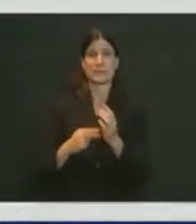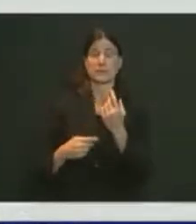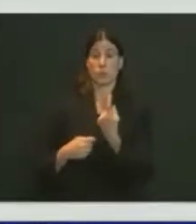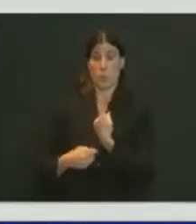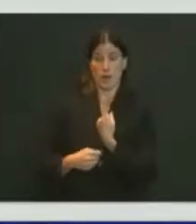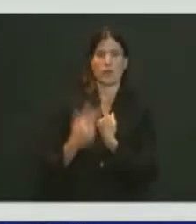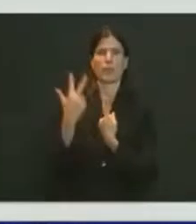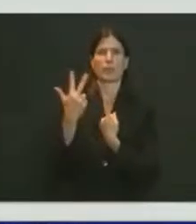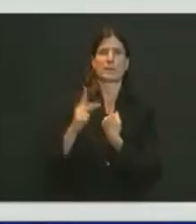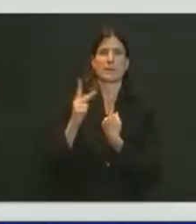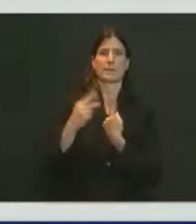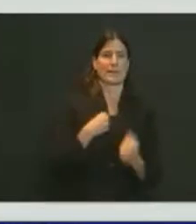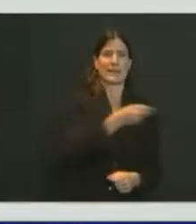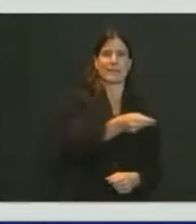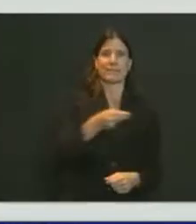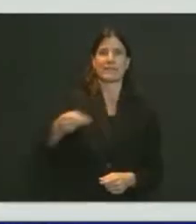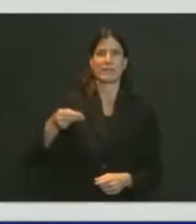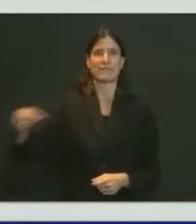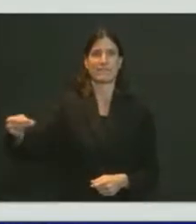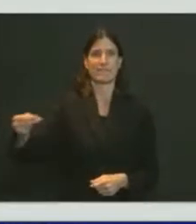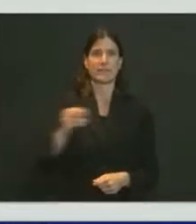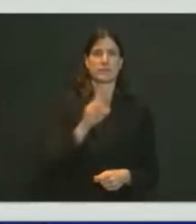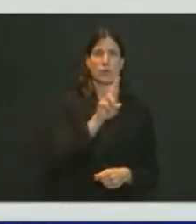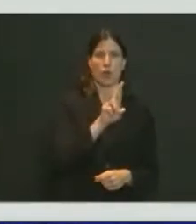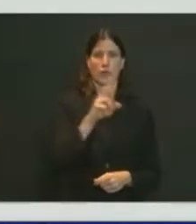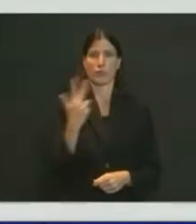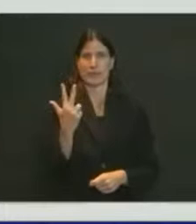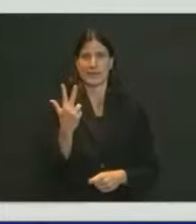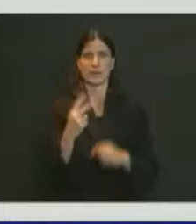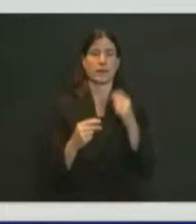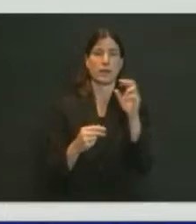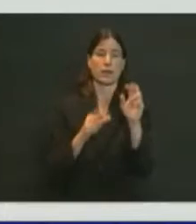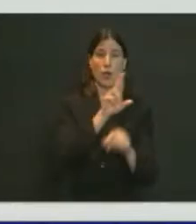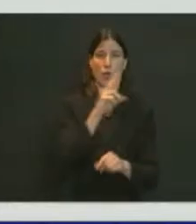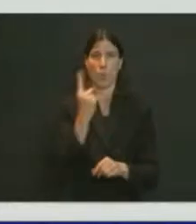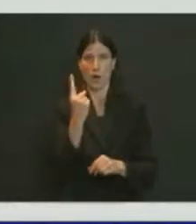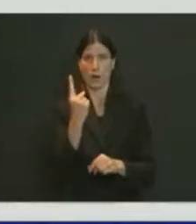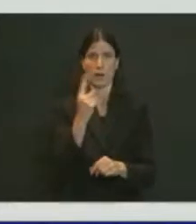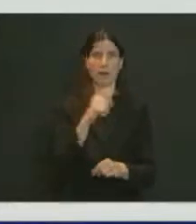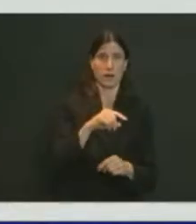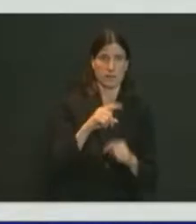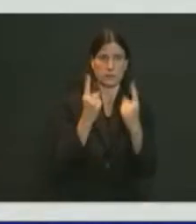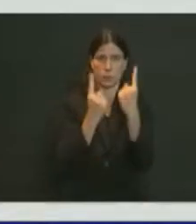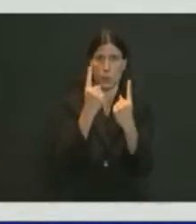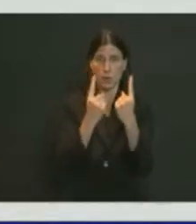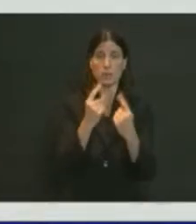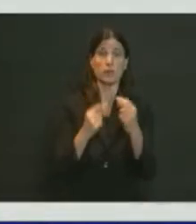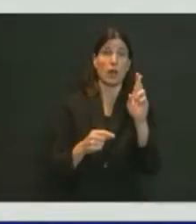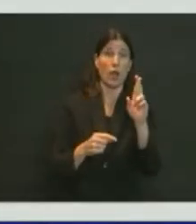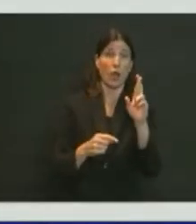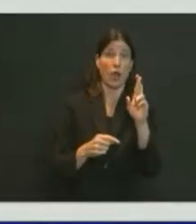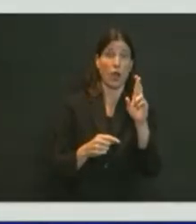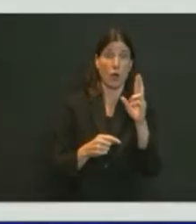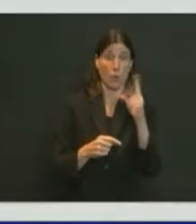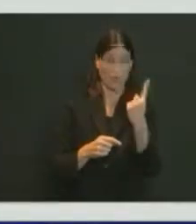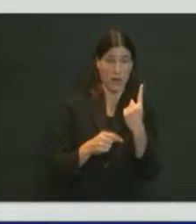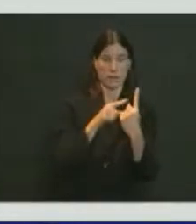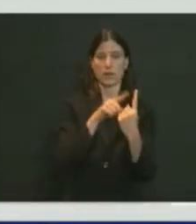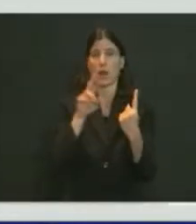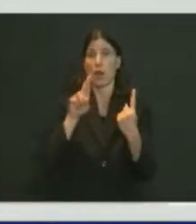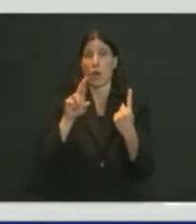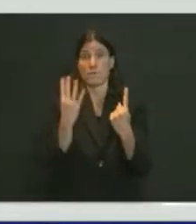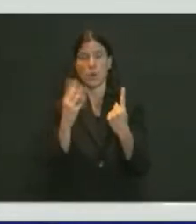means just that. It's 1 for 1. Each infected person infects one other person. That's